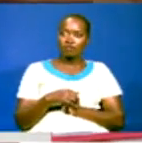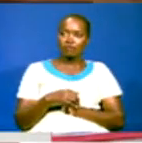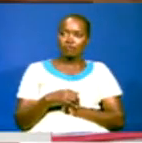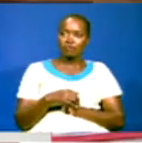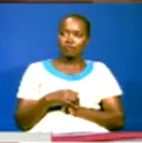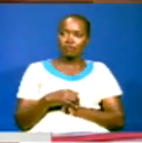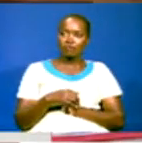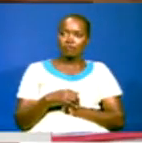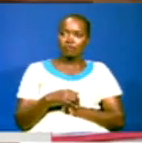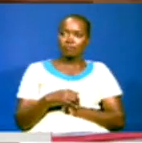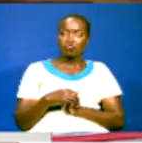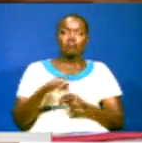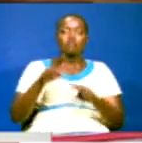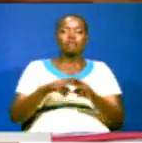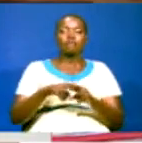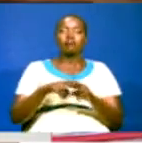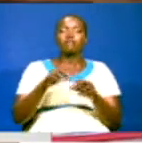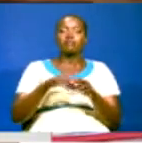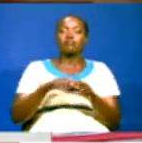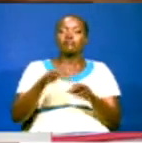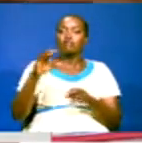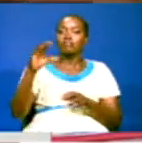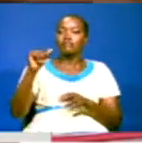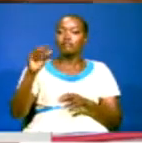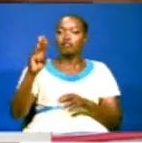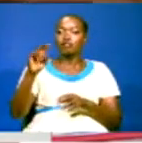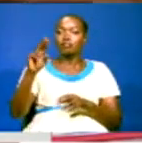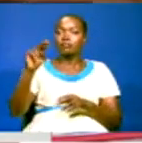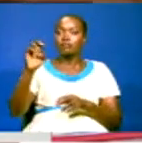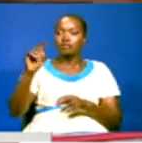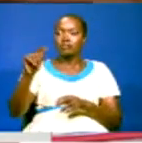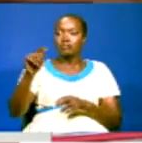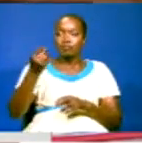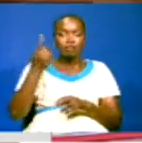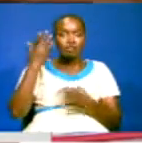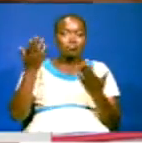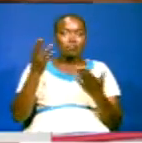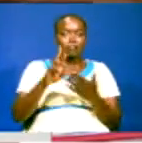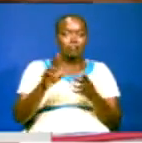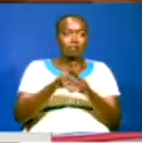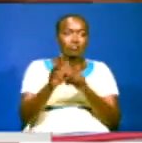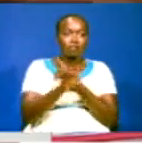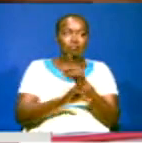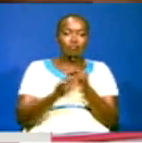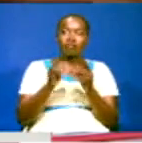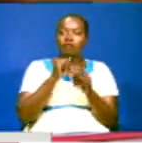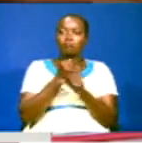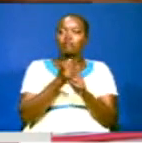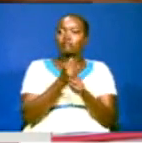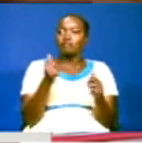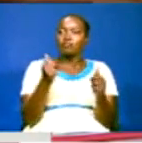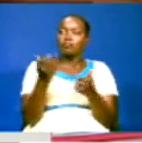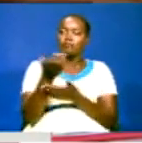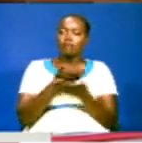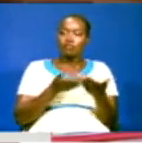indeed I sit in the cabinet, and you understand where we are as a country. We're really not doing very well